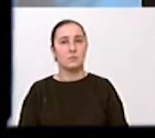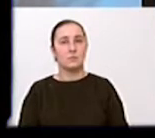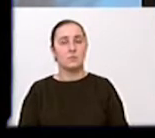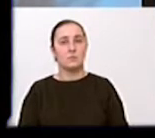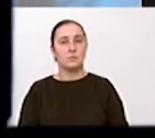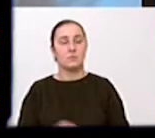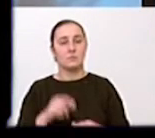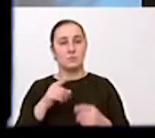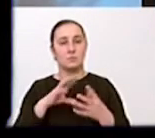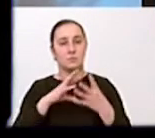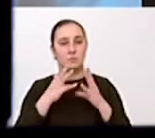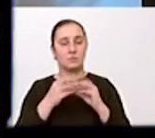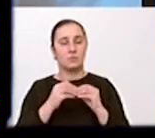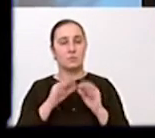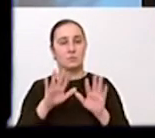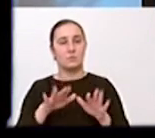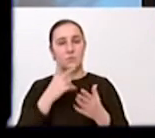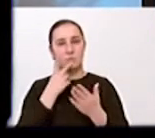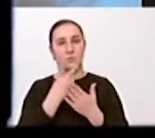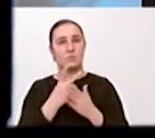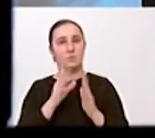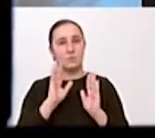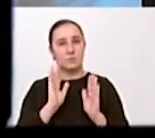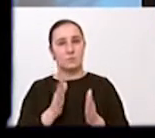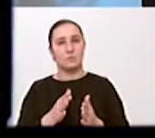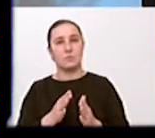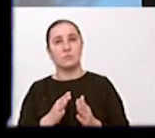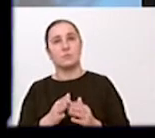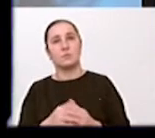Endi umumiy holatni ko'rib chiqamiz sizlar bilan.